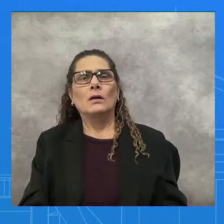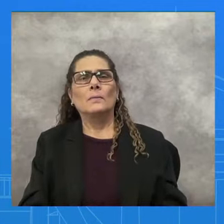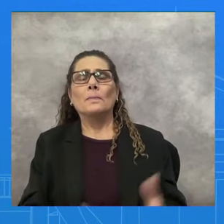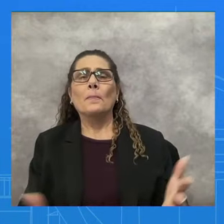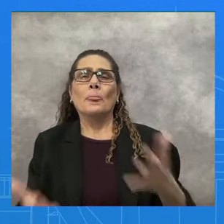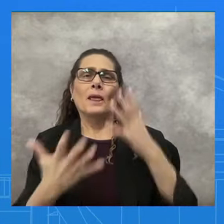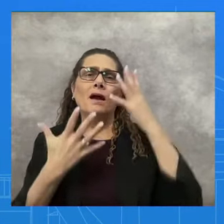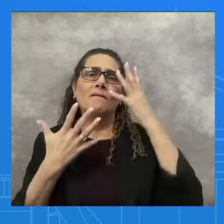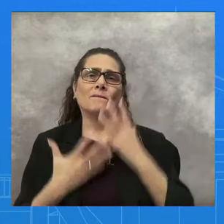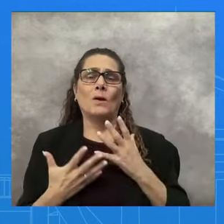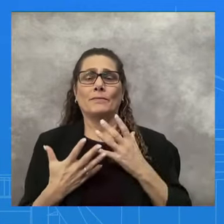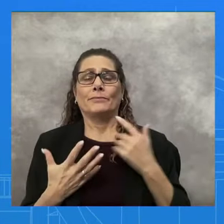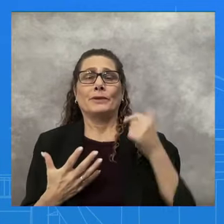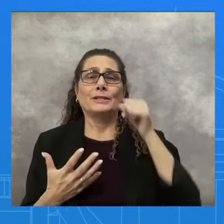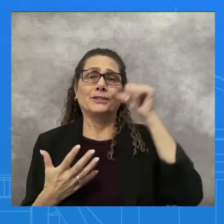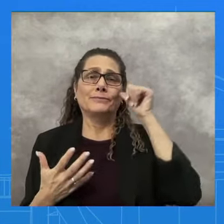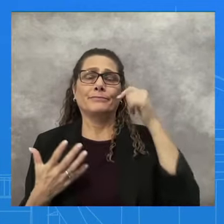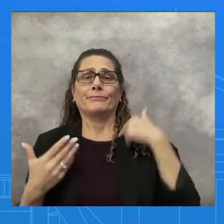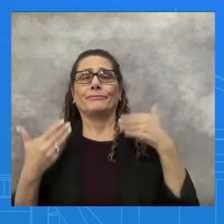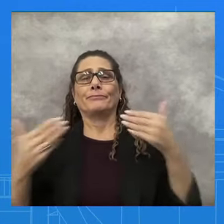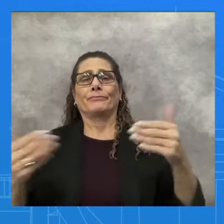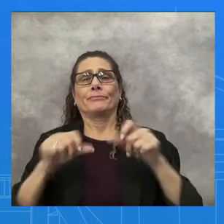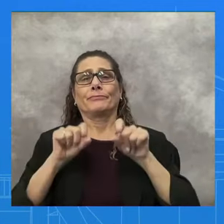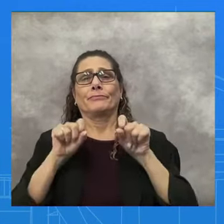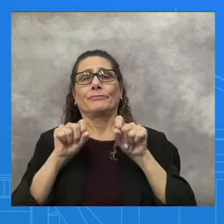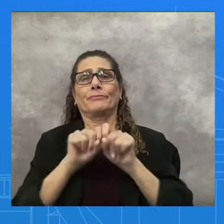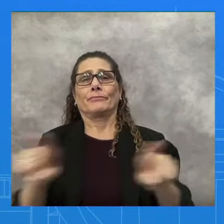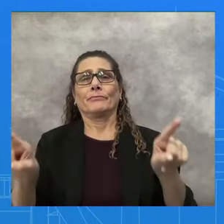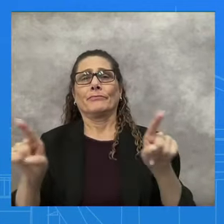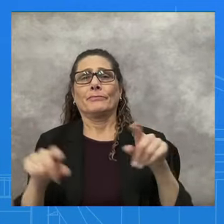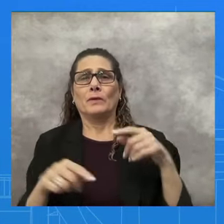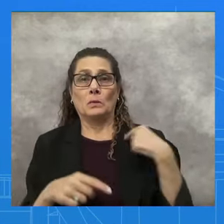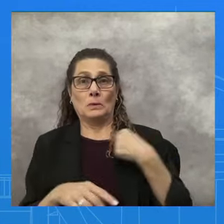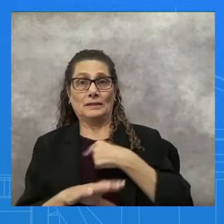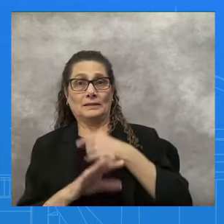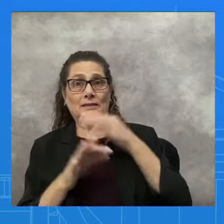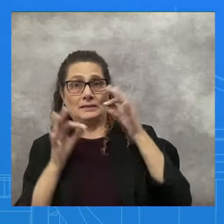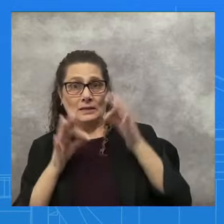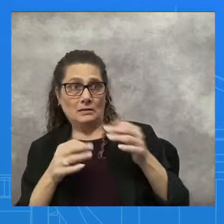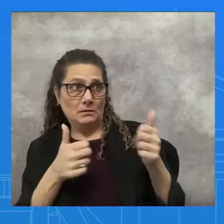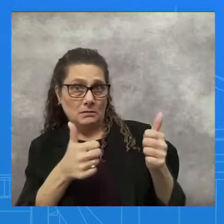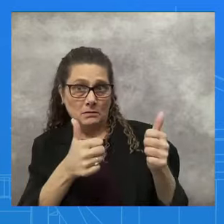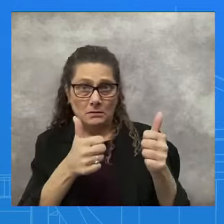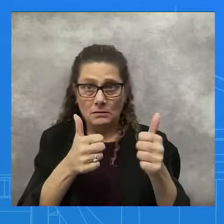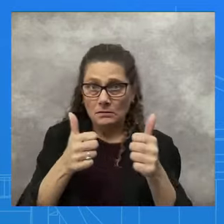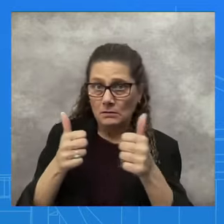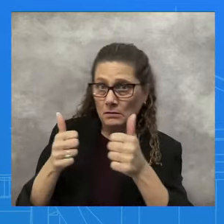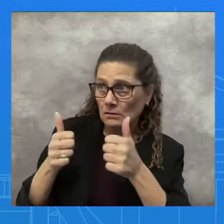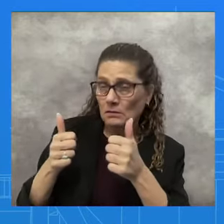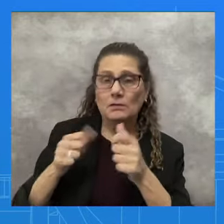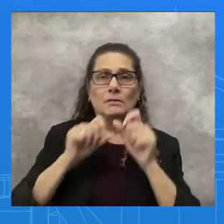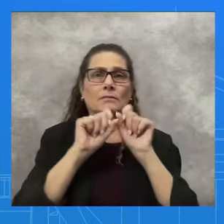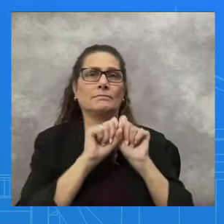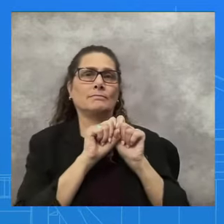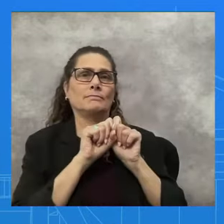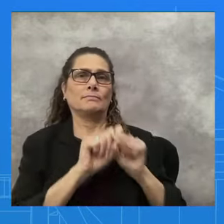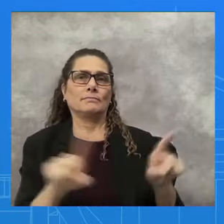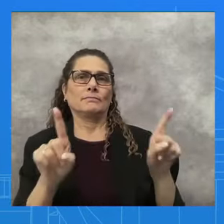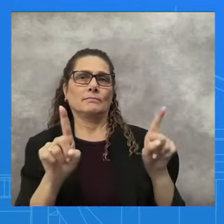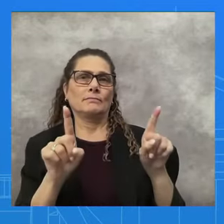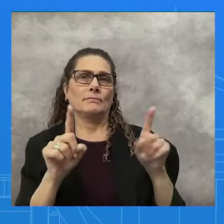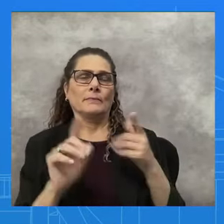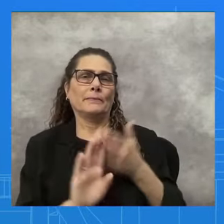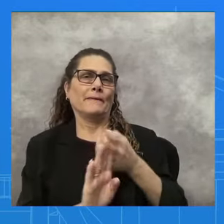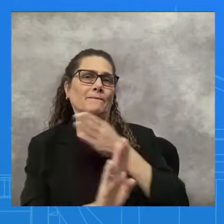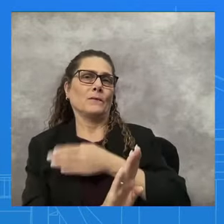domain in advance of our ability to do this according to process. Regrettably, though, if the administration had been